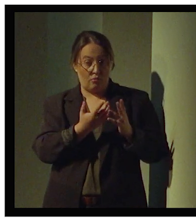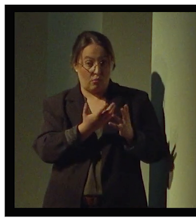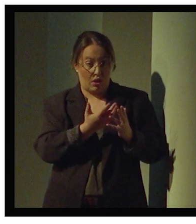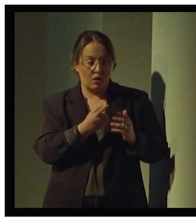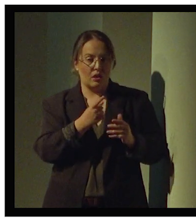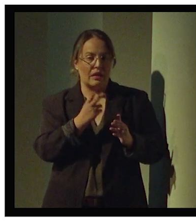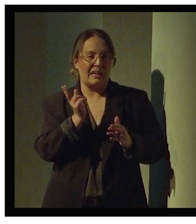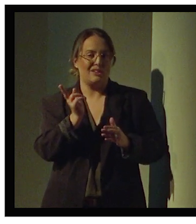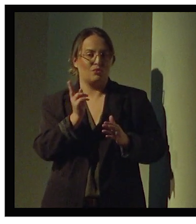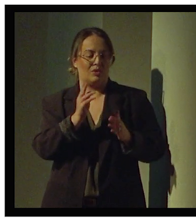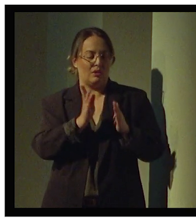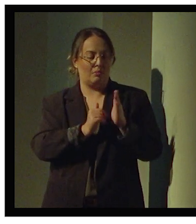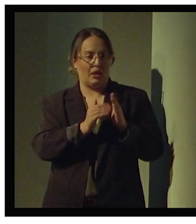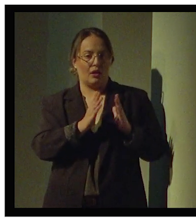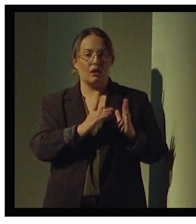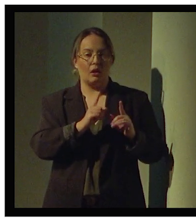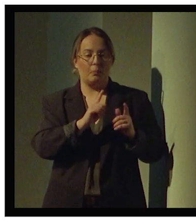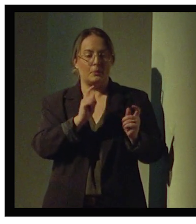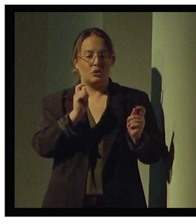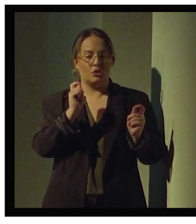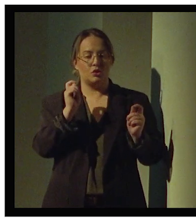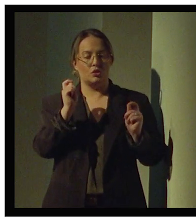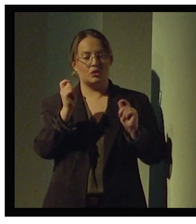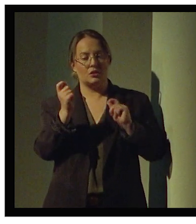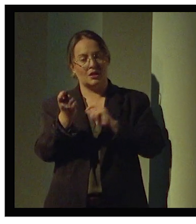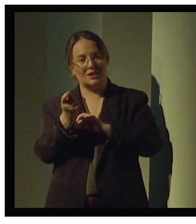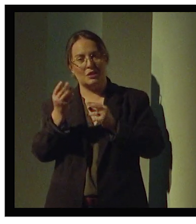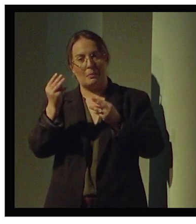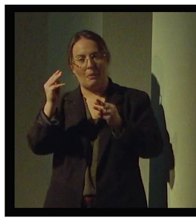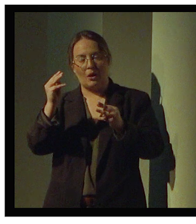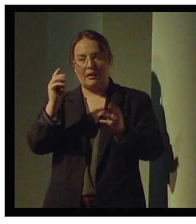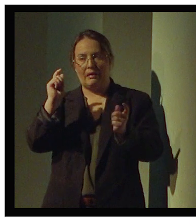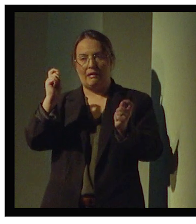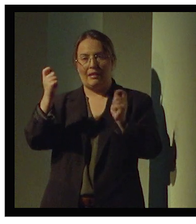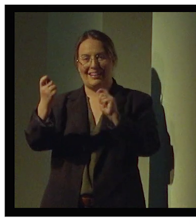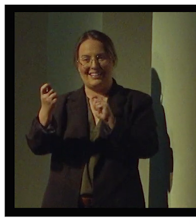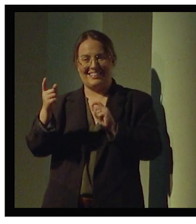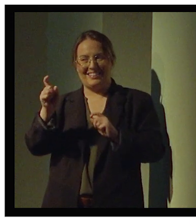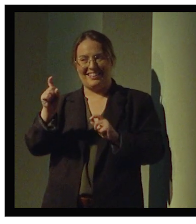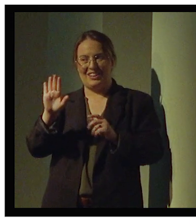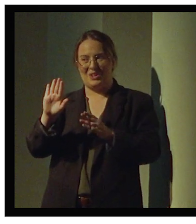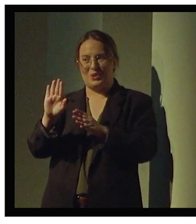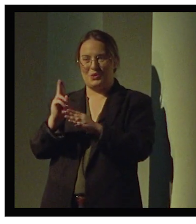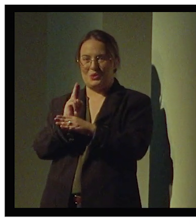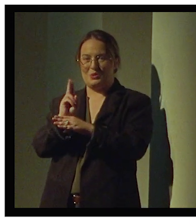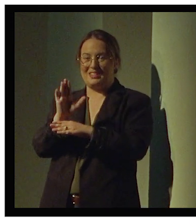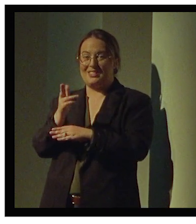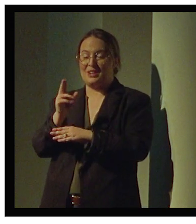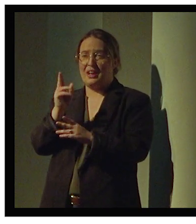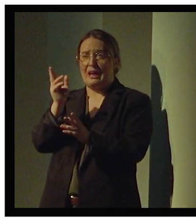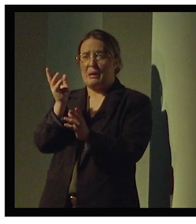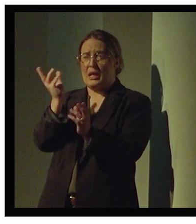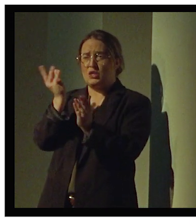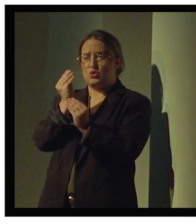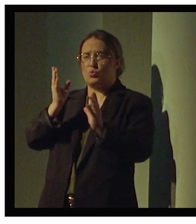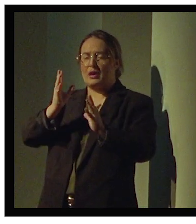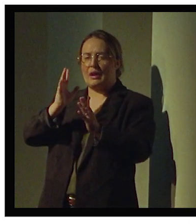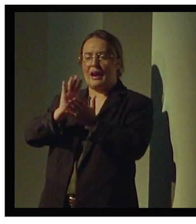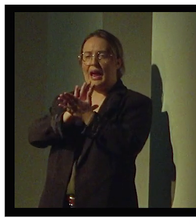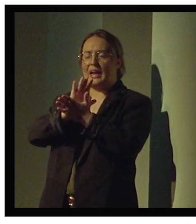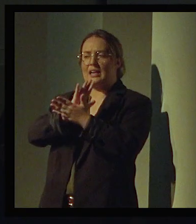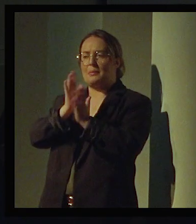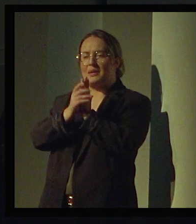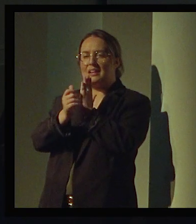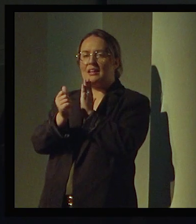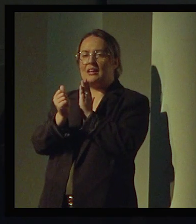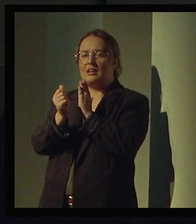the changing audiences and marketplace for art meant that he began to use his extraordinary academic skills in the service of